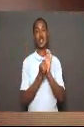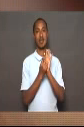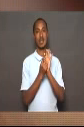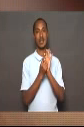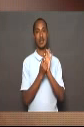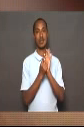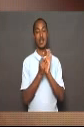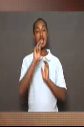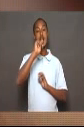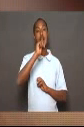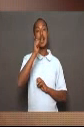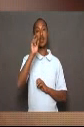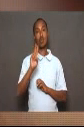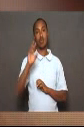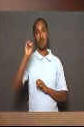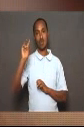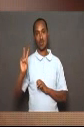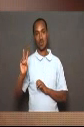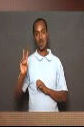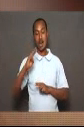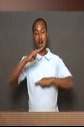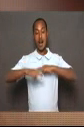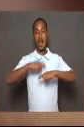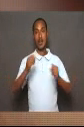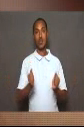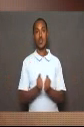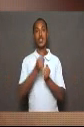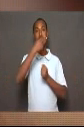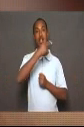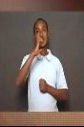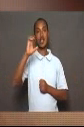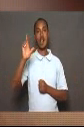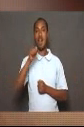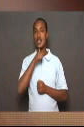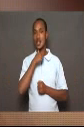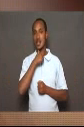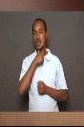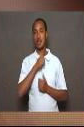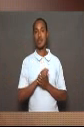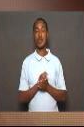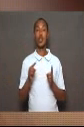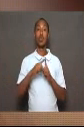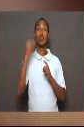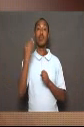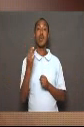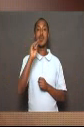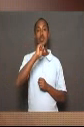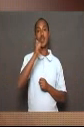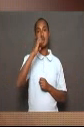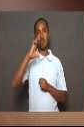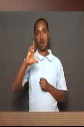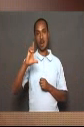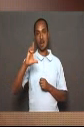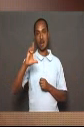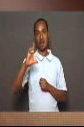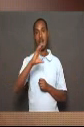example, sodium peroxide reacts with hydrochloric acid to form sodium